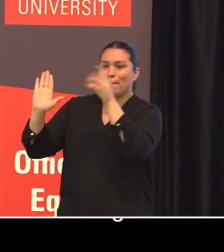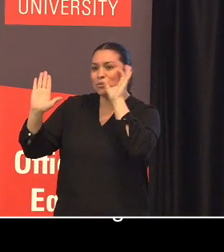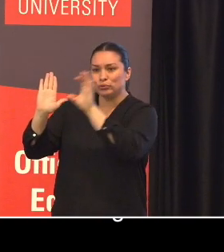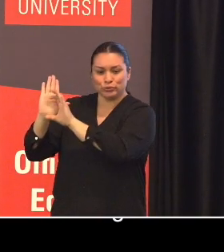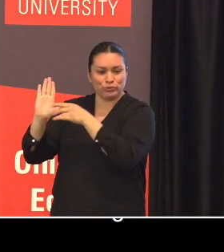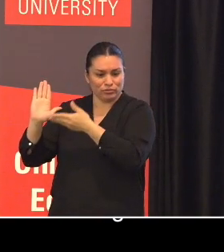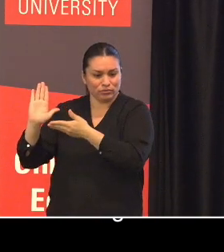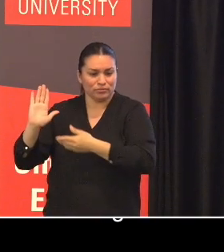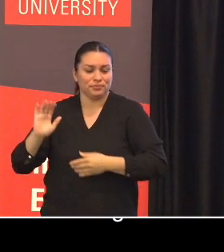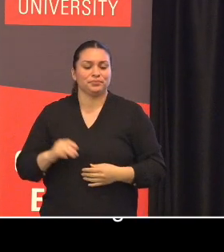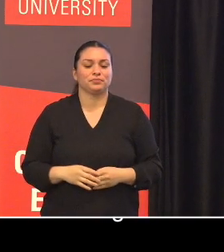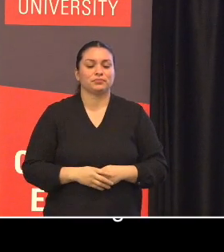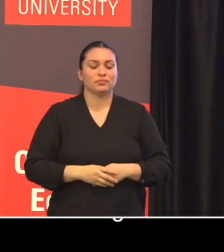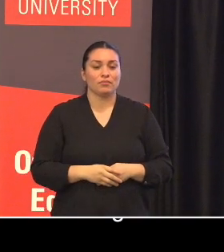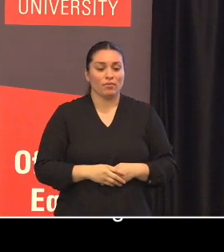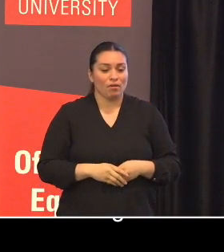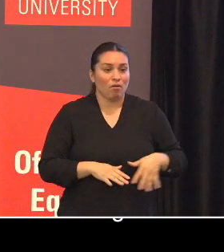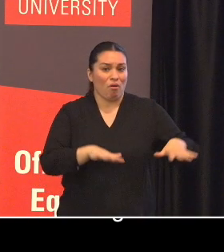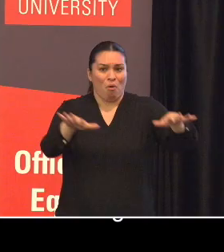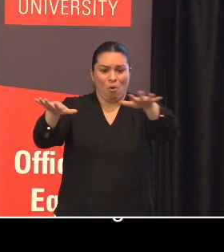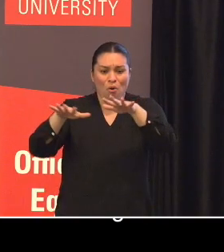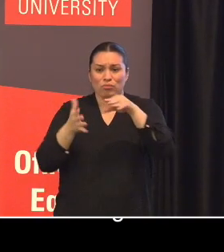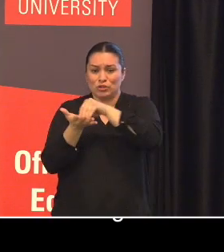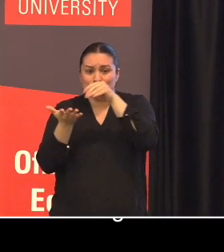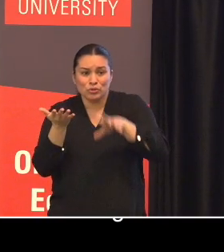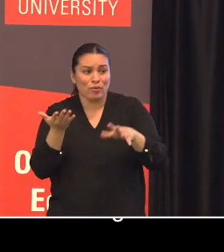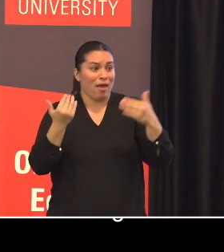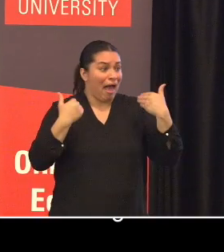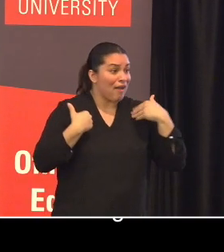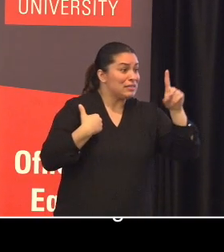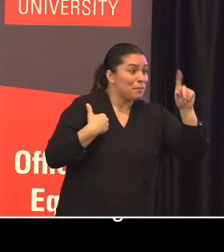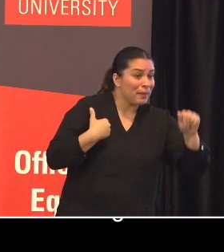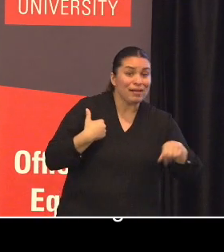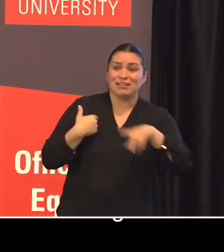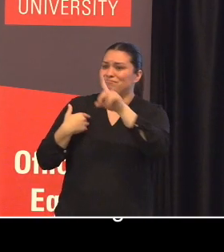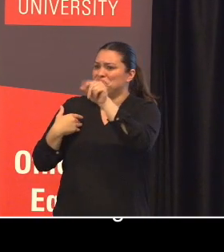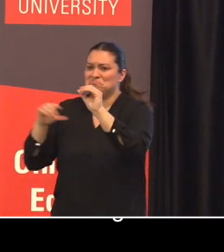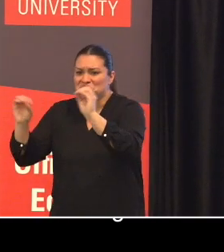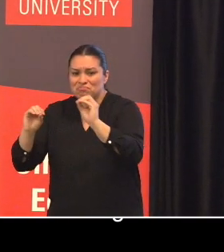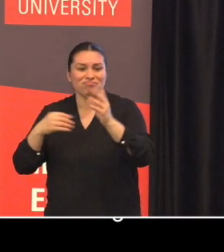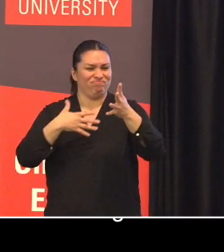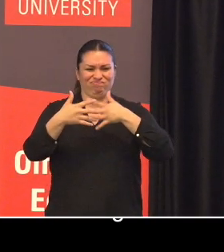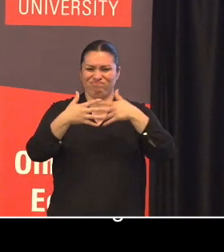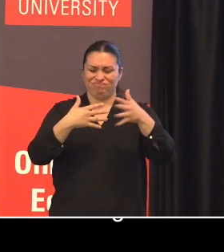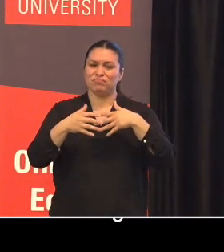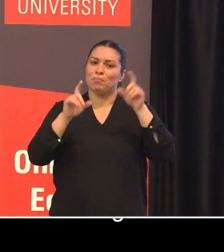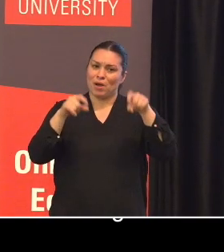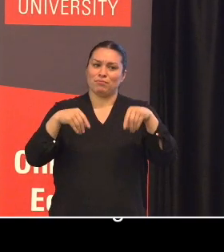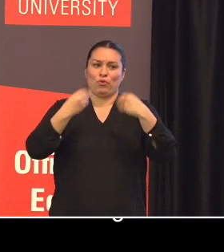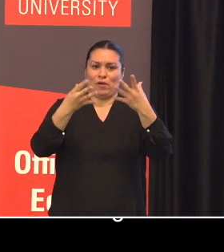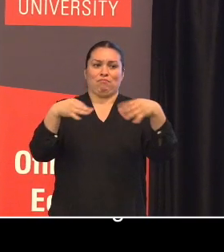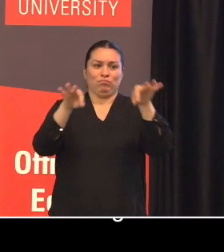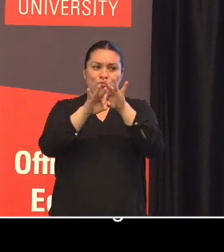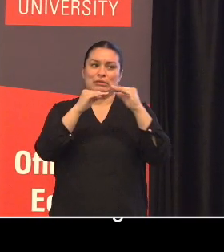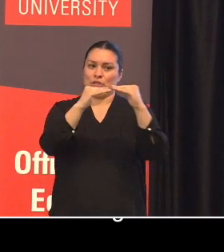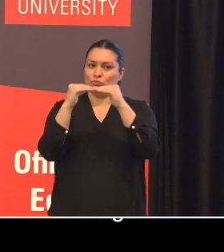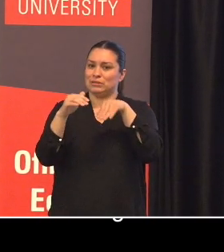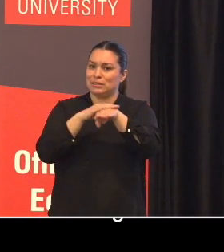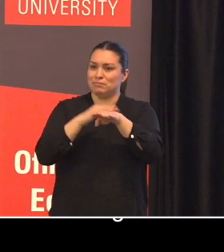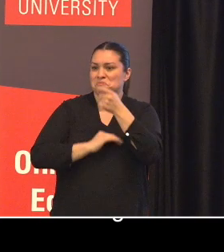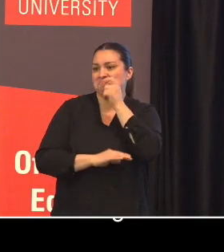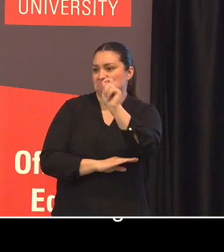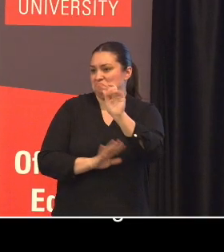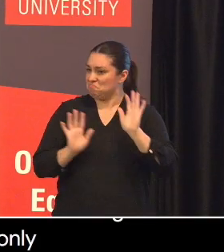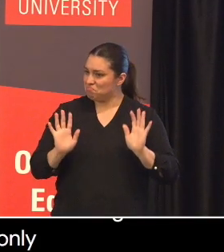resource or sign up for that engaging opportunity that they wanted to participate in. It's important for individuals